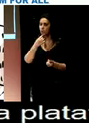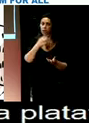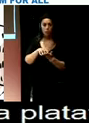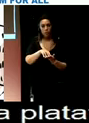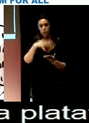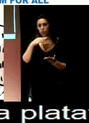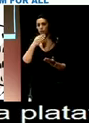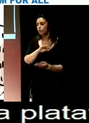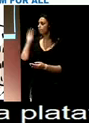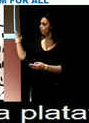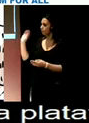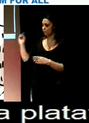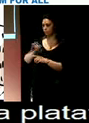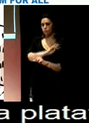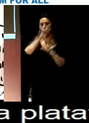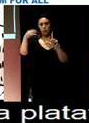Thank you.